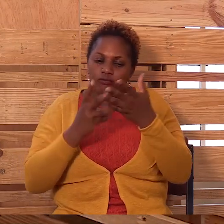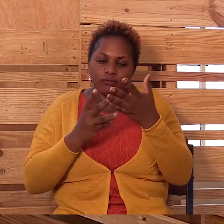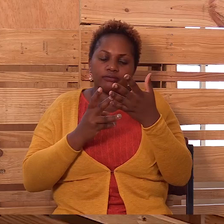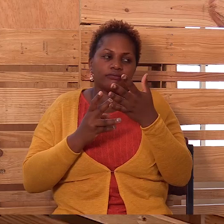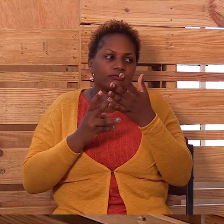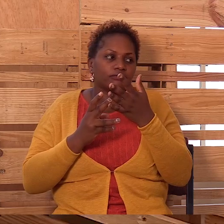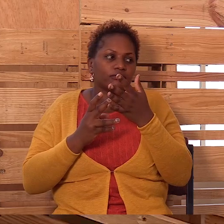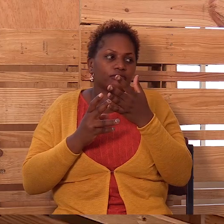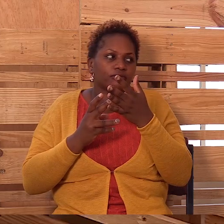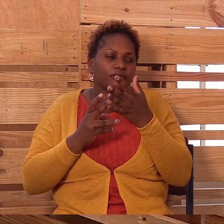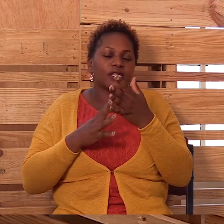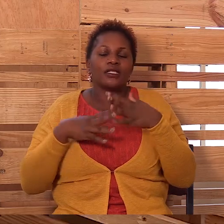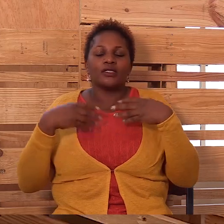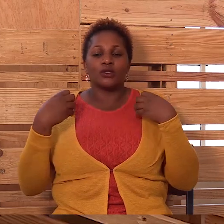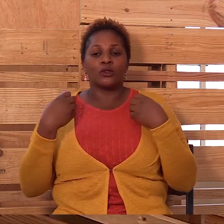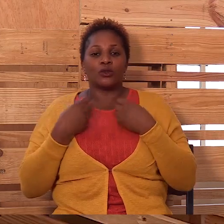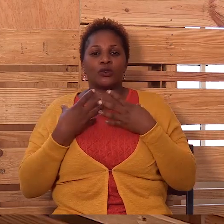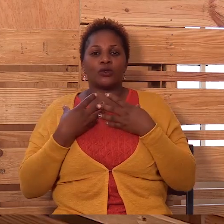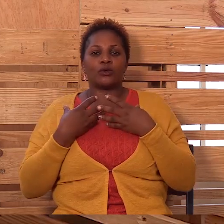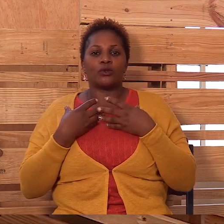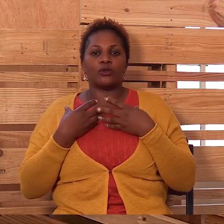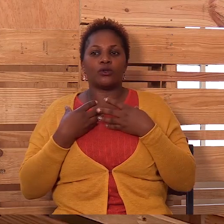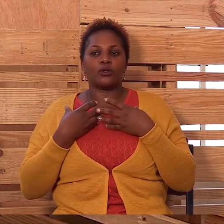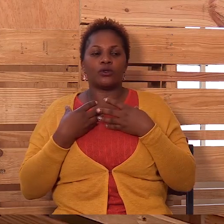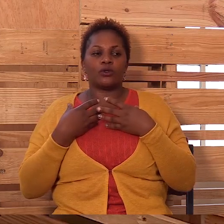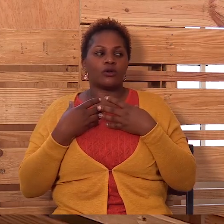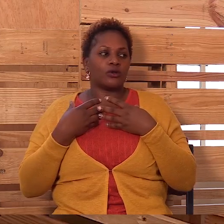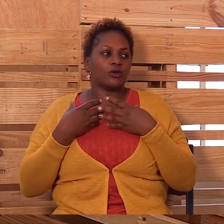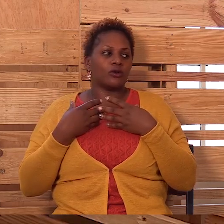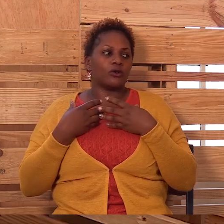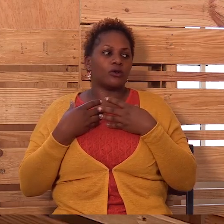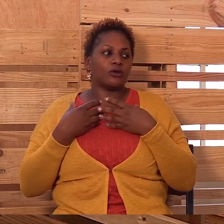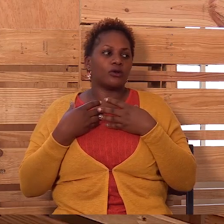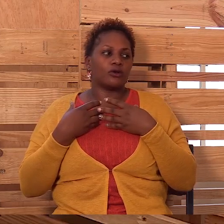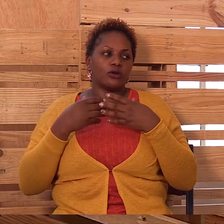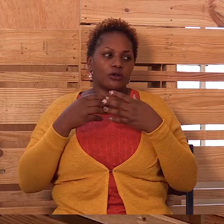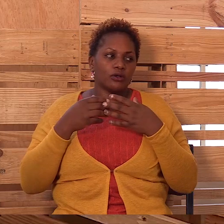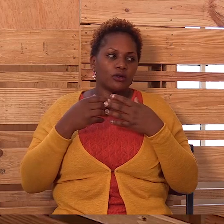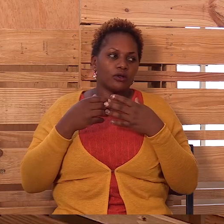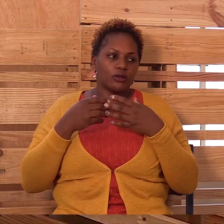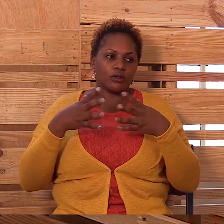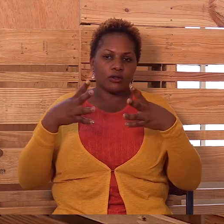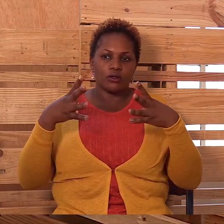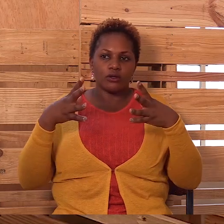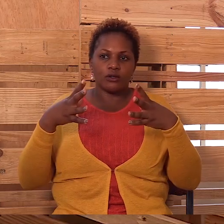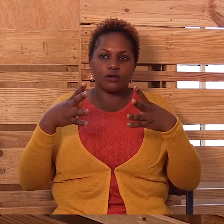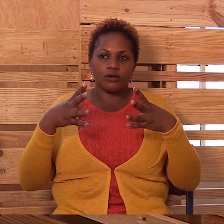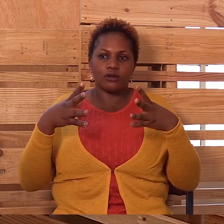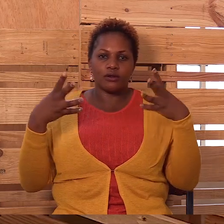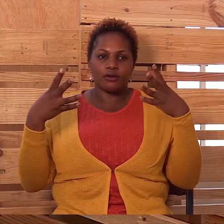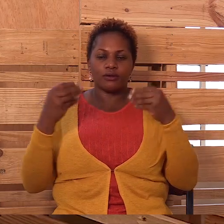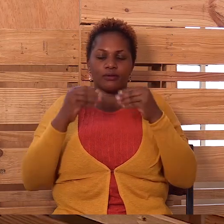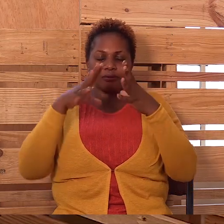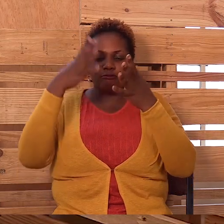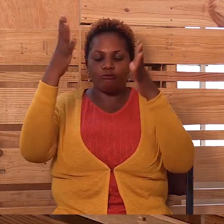what happened. Oh, it was so terrifying. So the land opened up. All the tents,